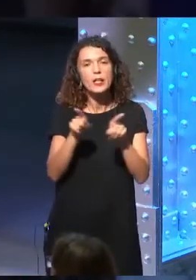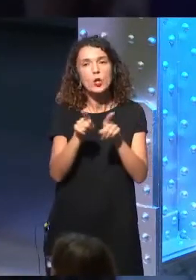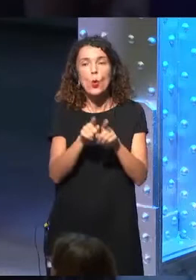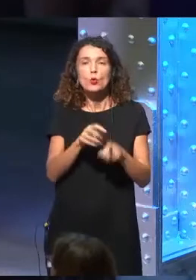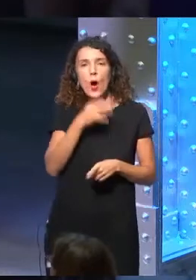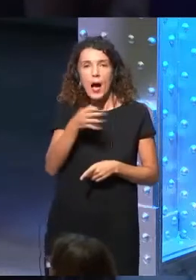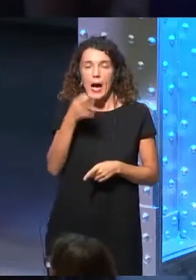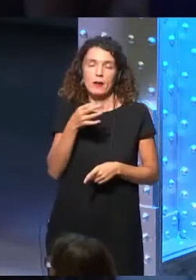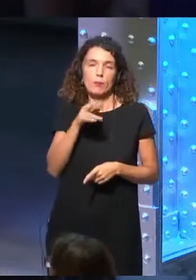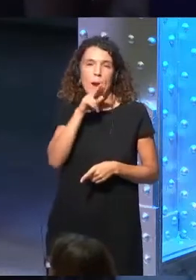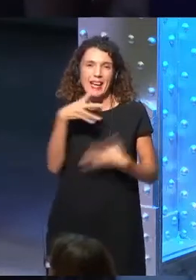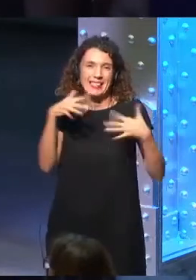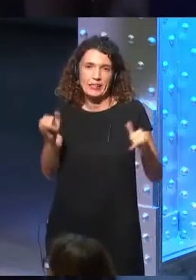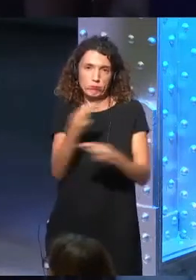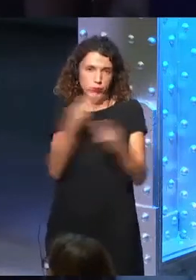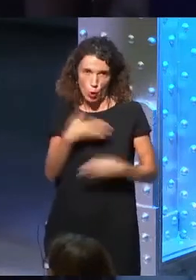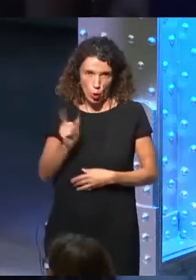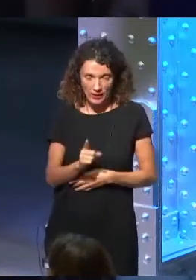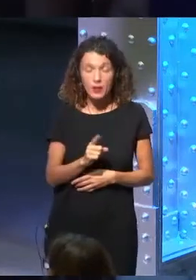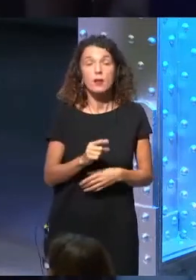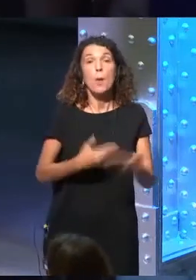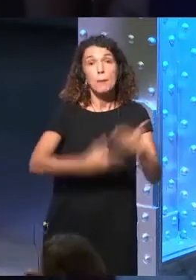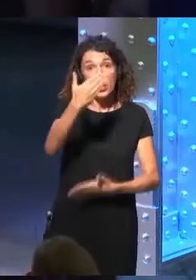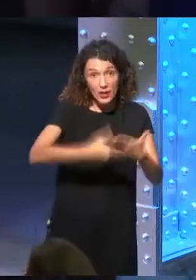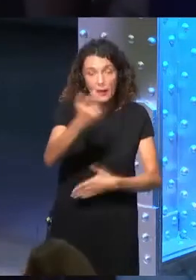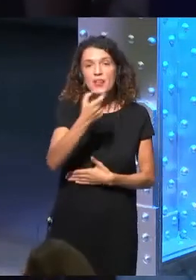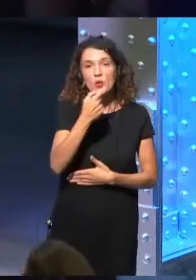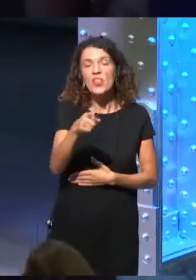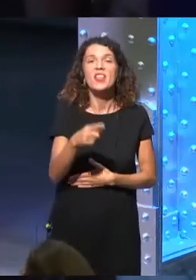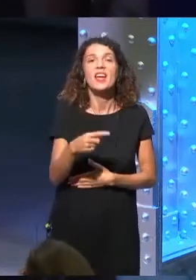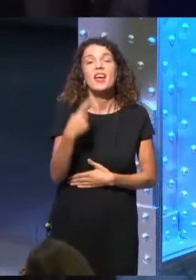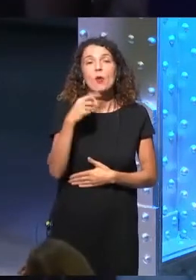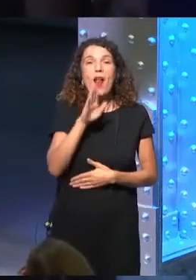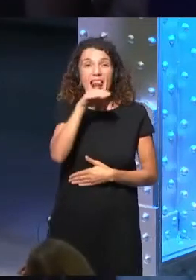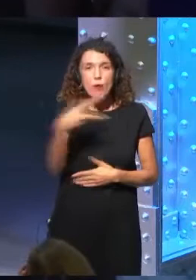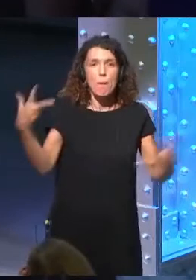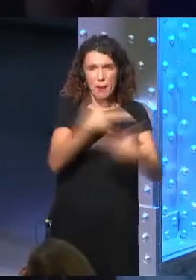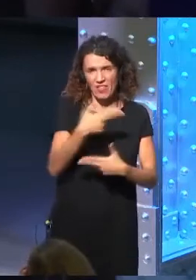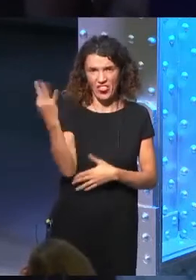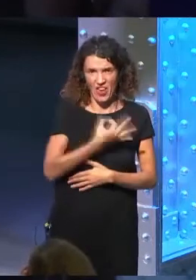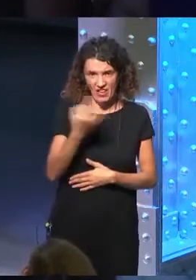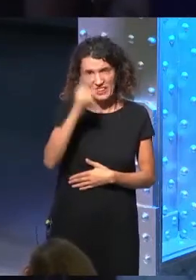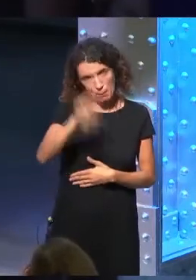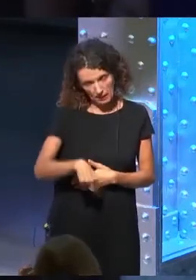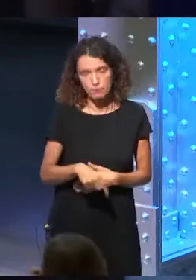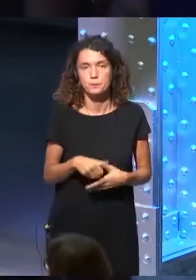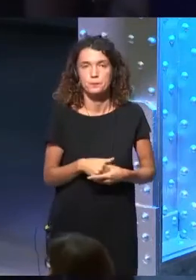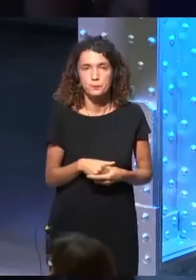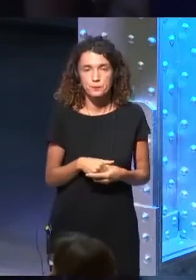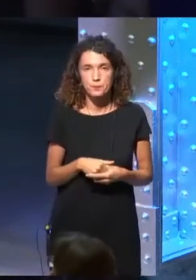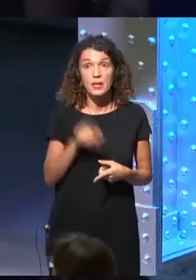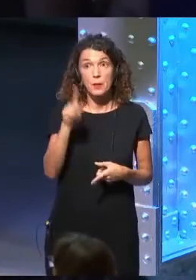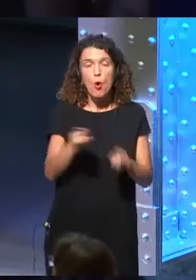journalist said, "You should have your tongue ripped out." Now, in its crude,